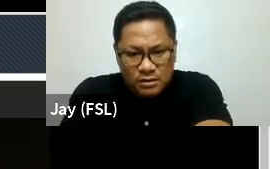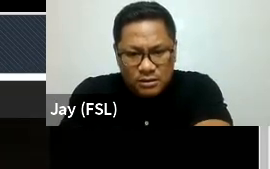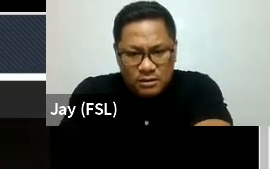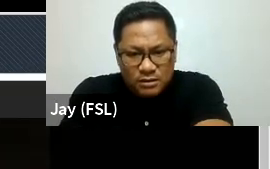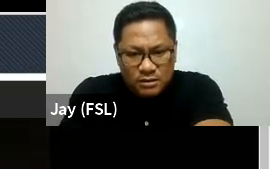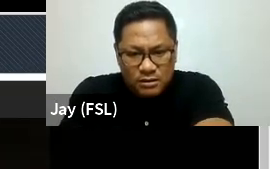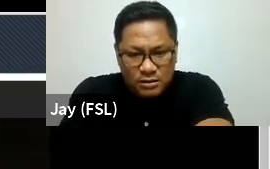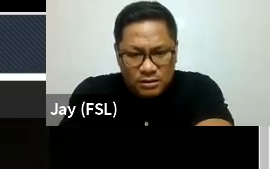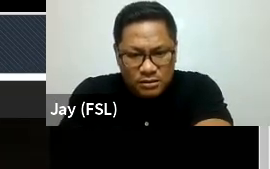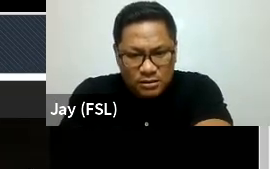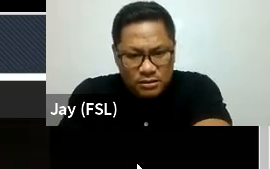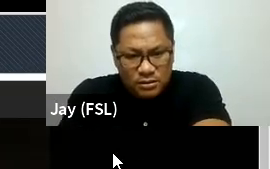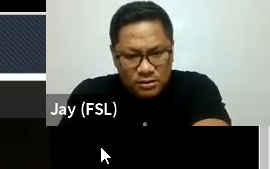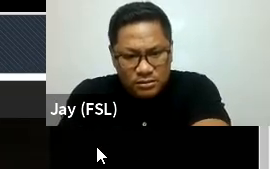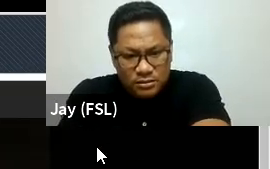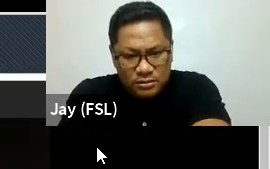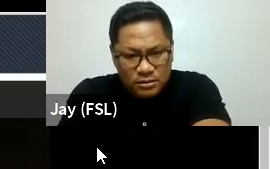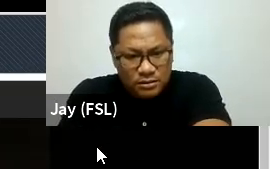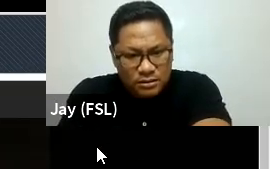Ayan. Okay.